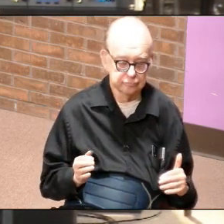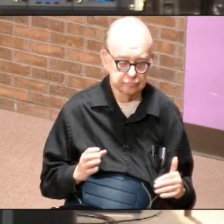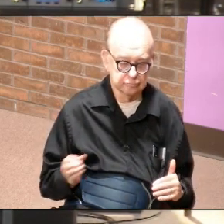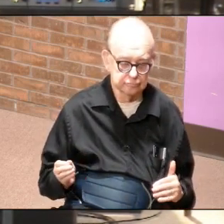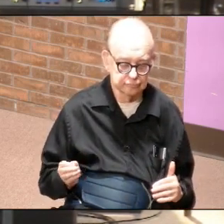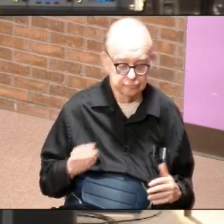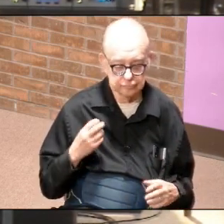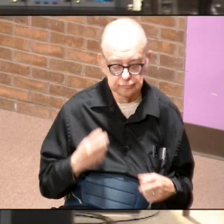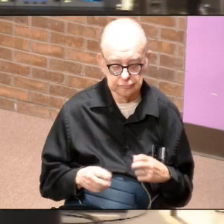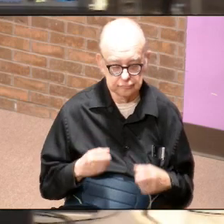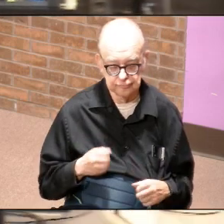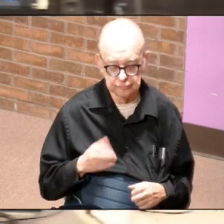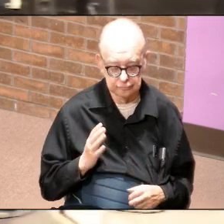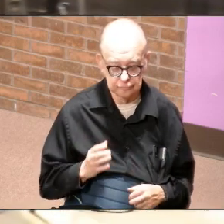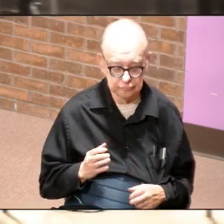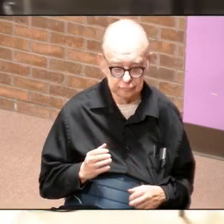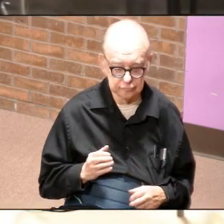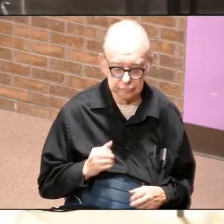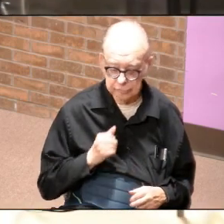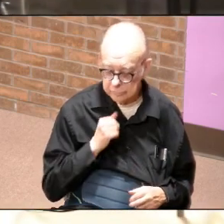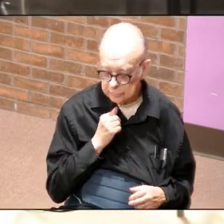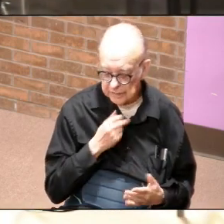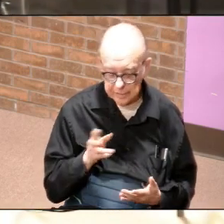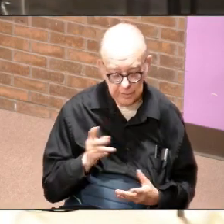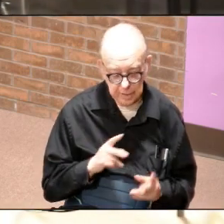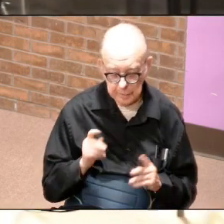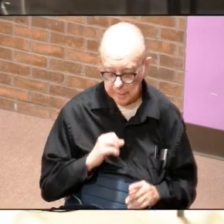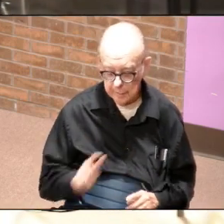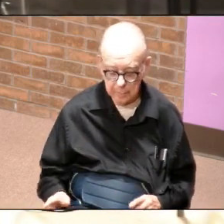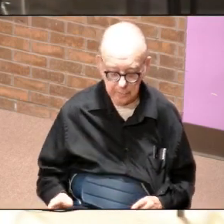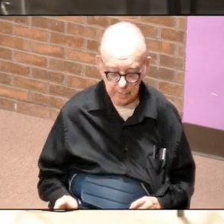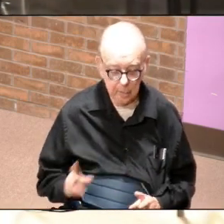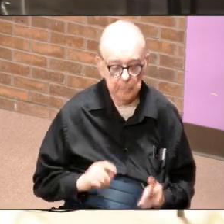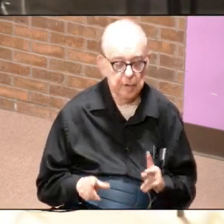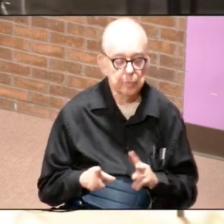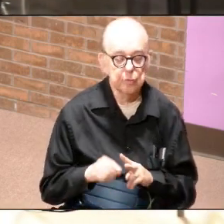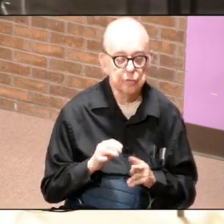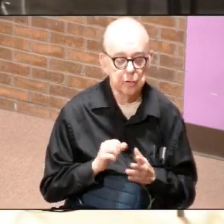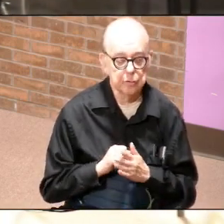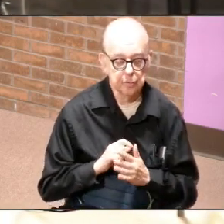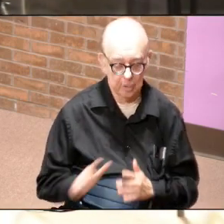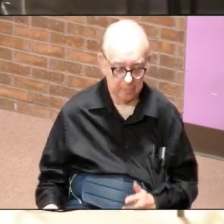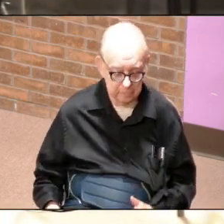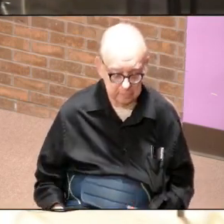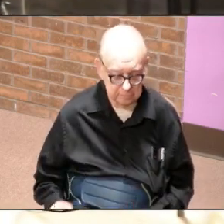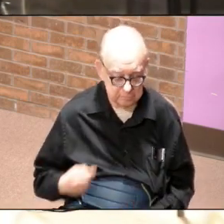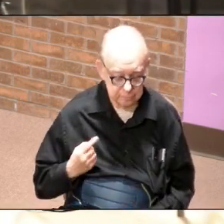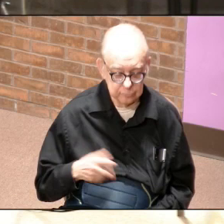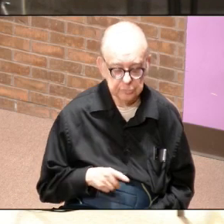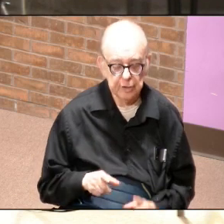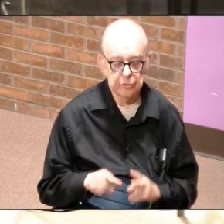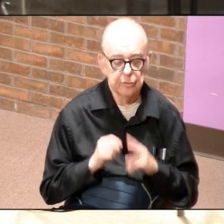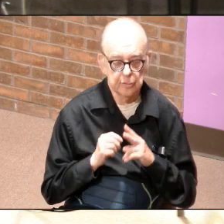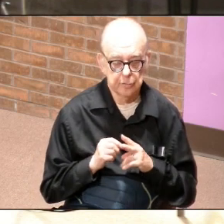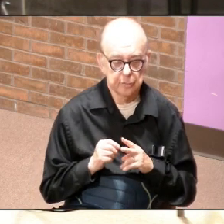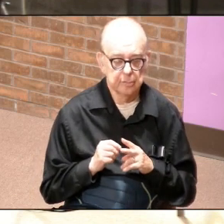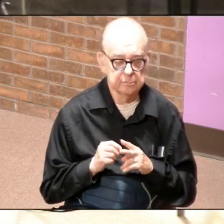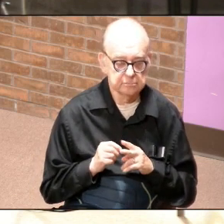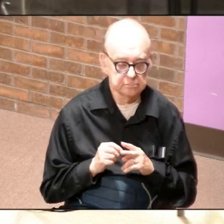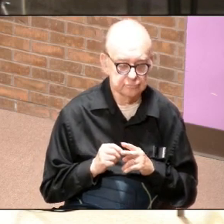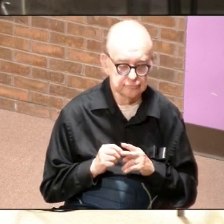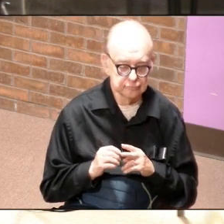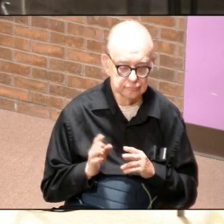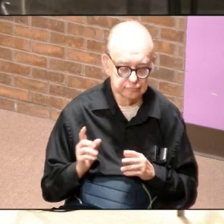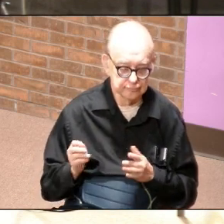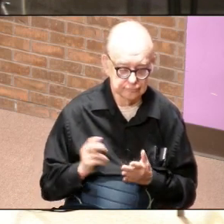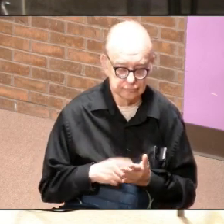And the problem is God doesn't send them there. They chose. We choose.